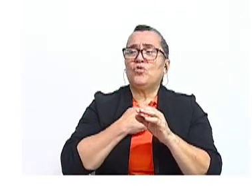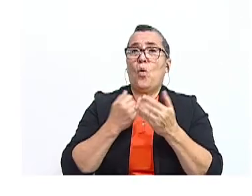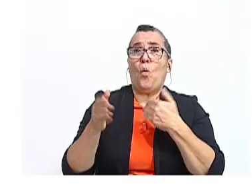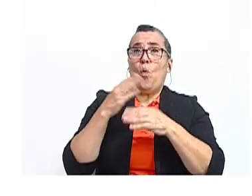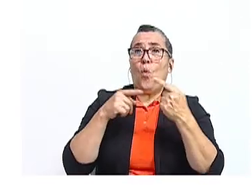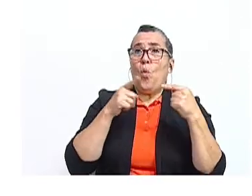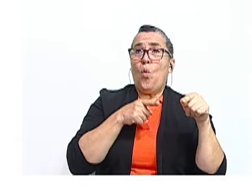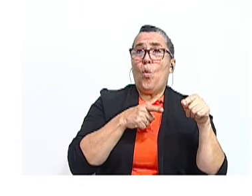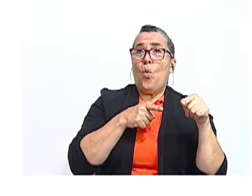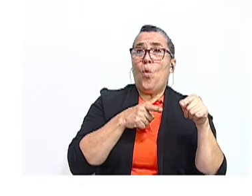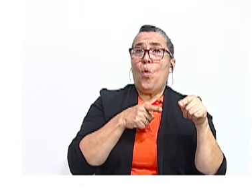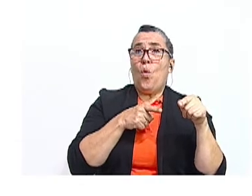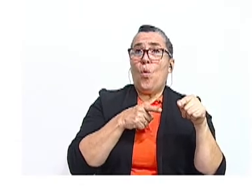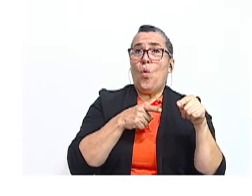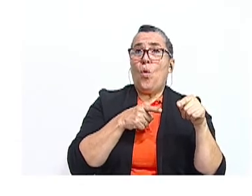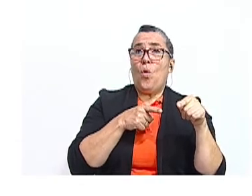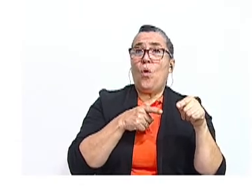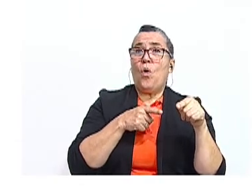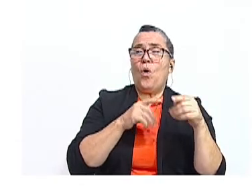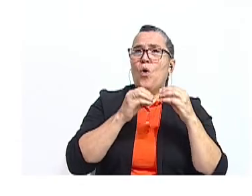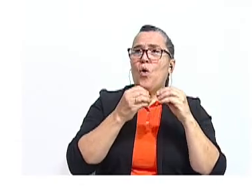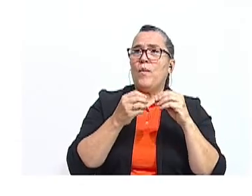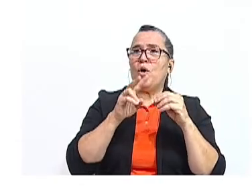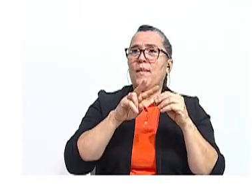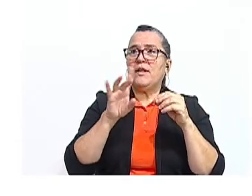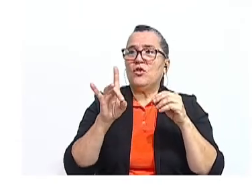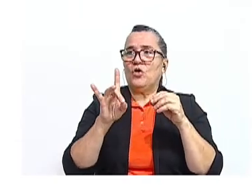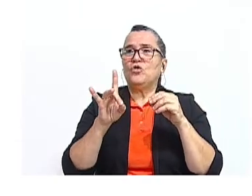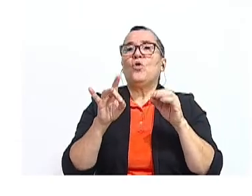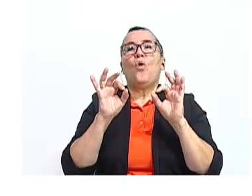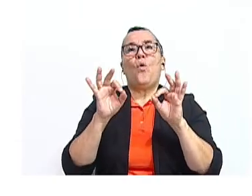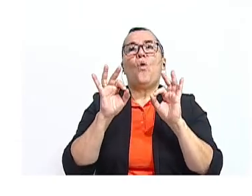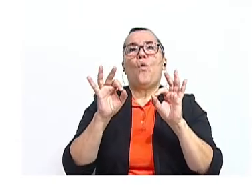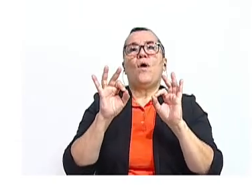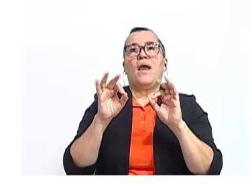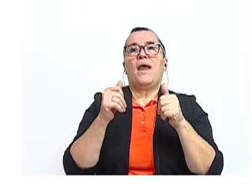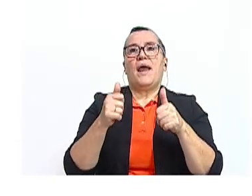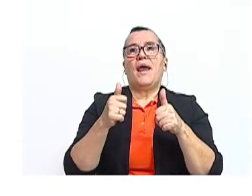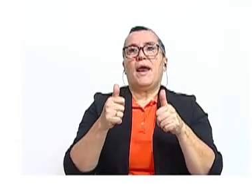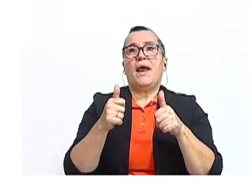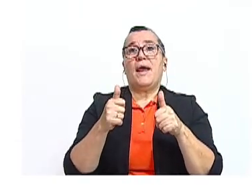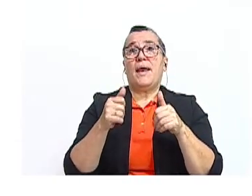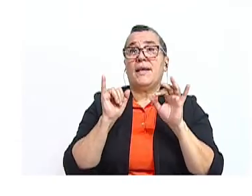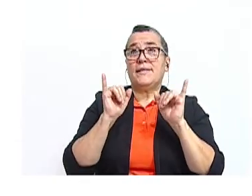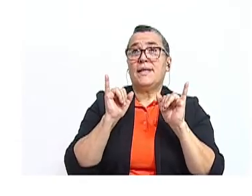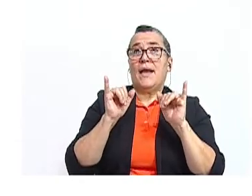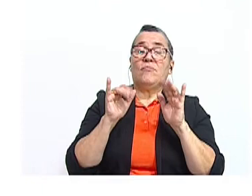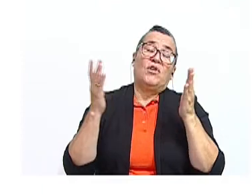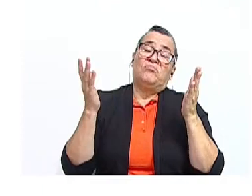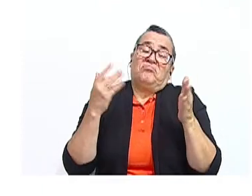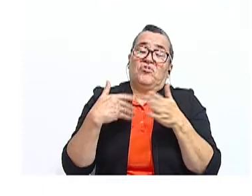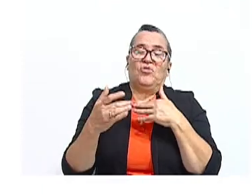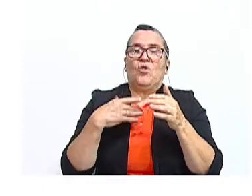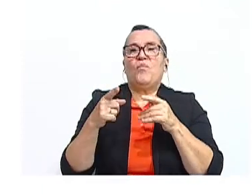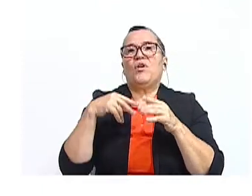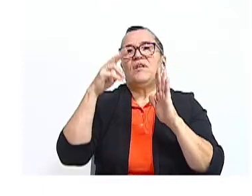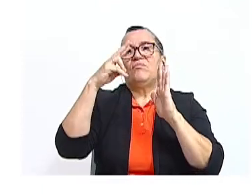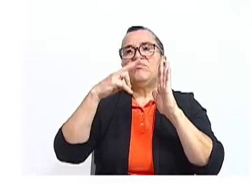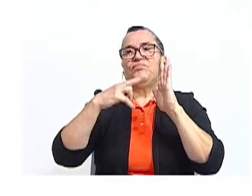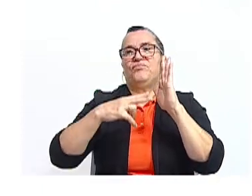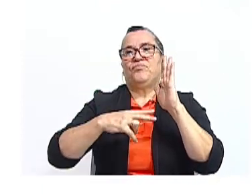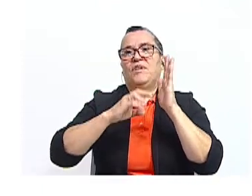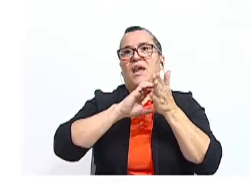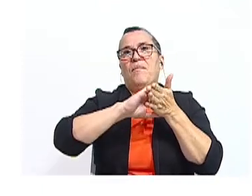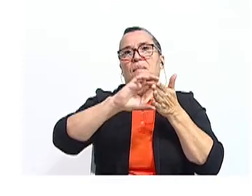back to number 28? Well, if we cannot, it's okay, right? Let's start reading the paragraph,